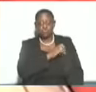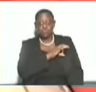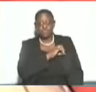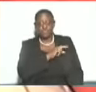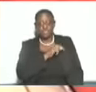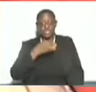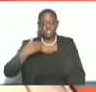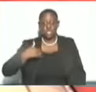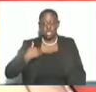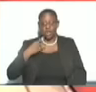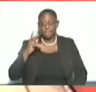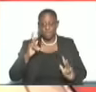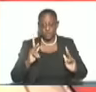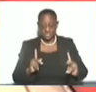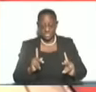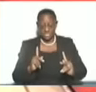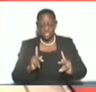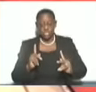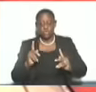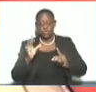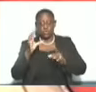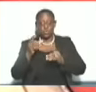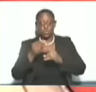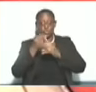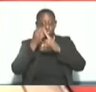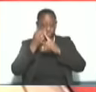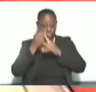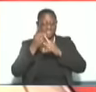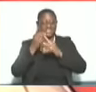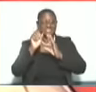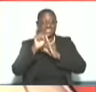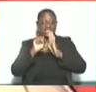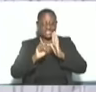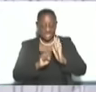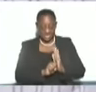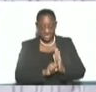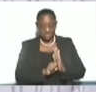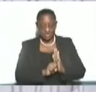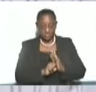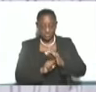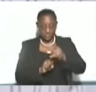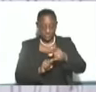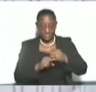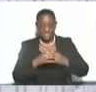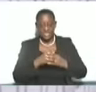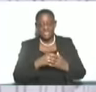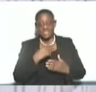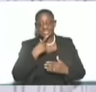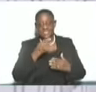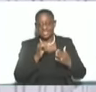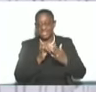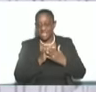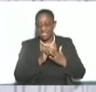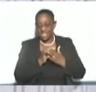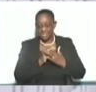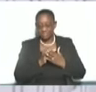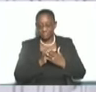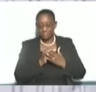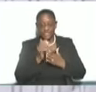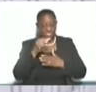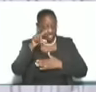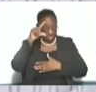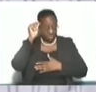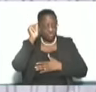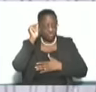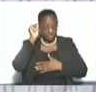youngest Bahamian to be appointed to the Senate, who himself had a hand in creating the speech from the throne. I think the priority that the